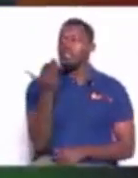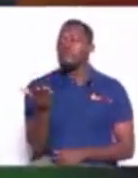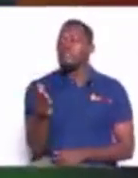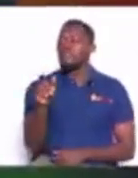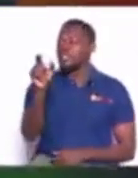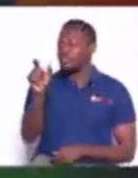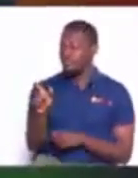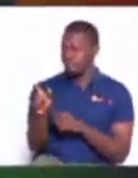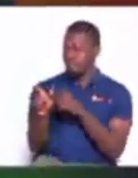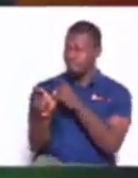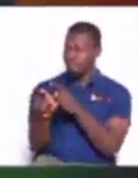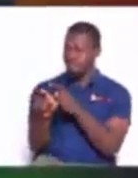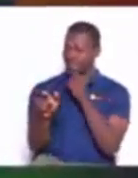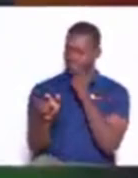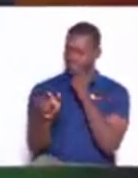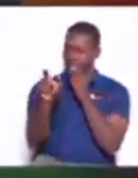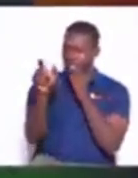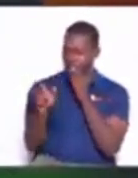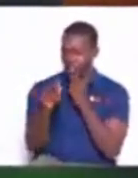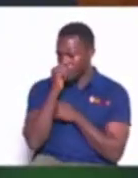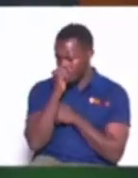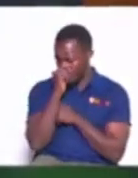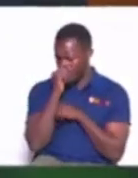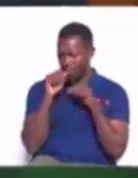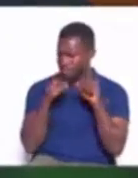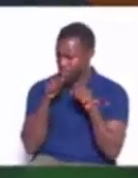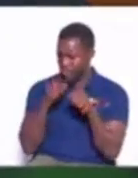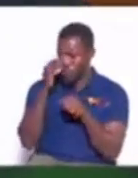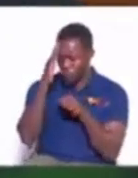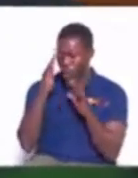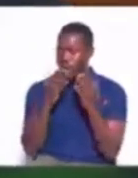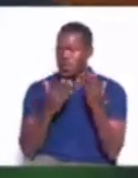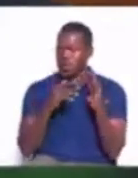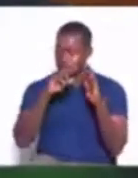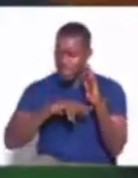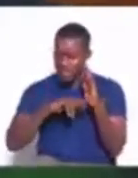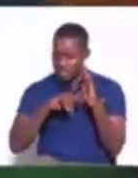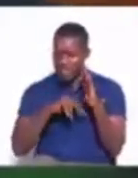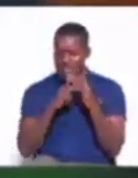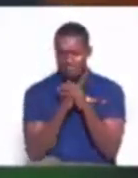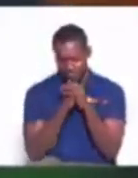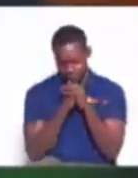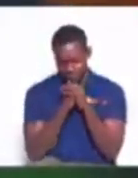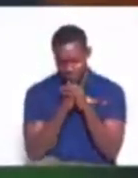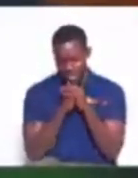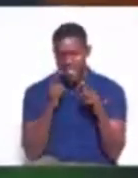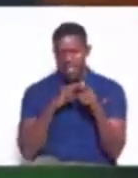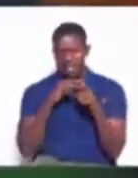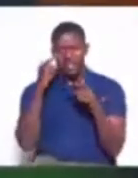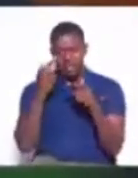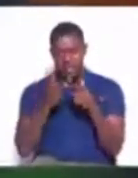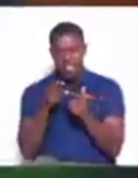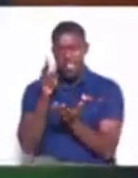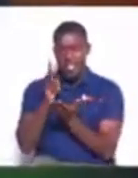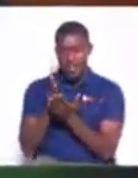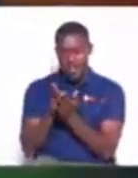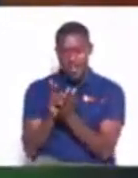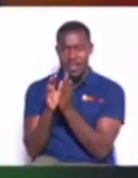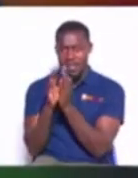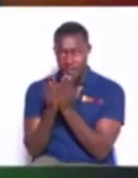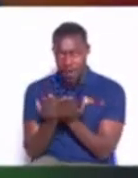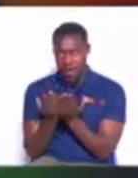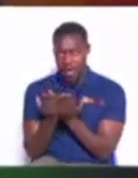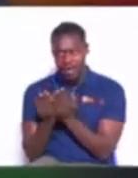it, wished he could read the book, but he couldn't, hiked back to his village many miles away, and his